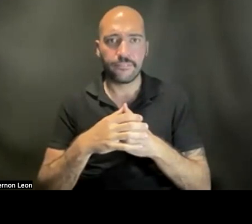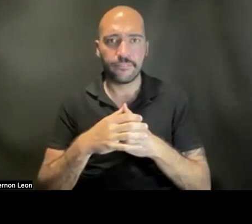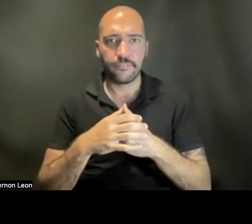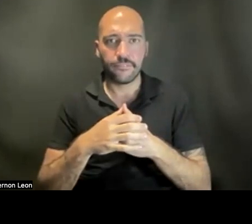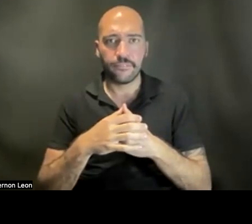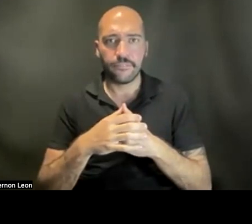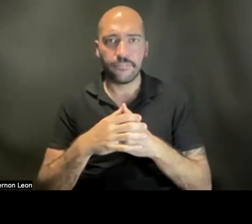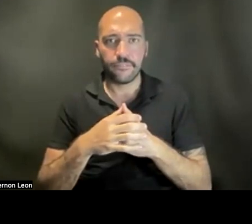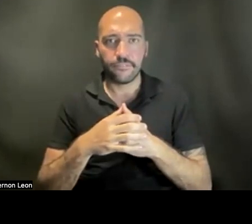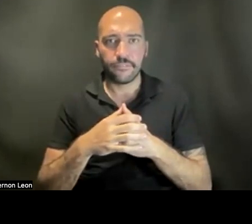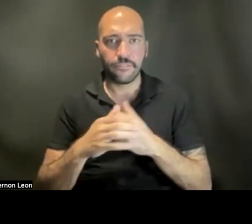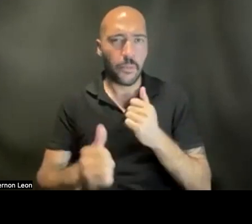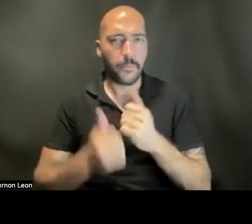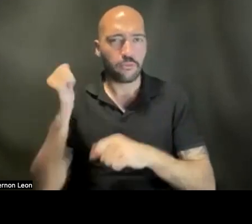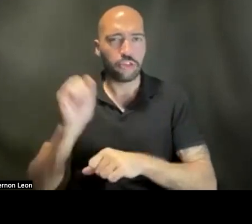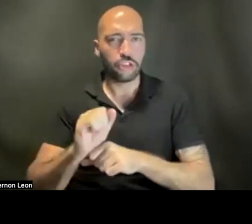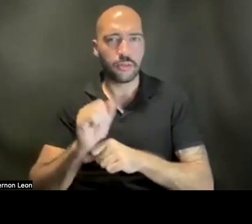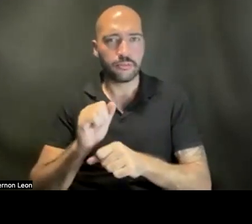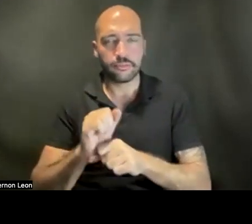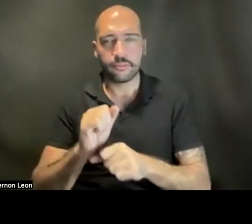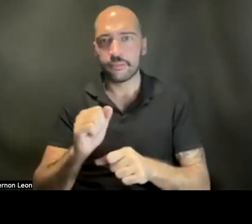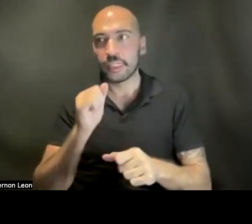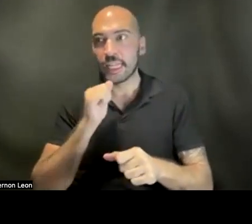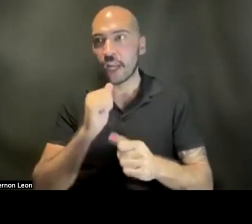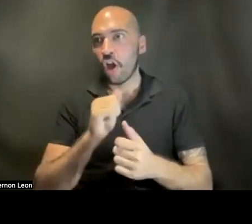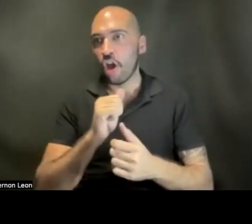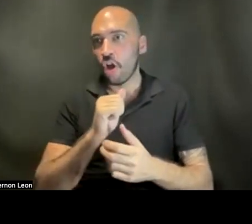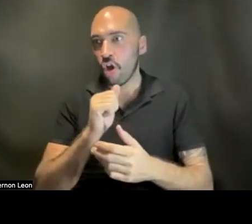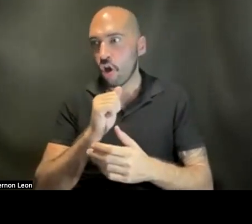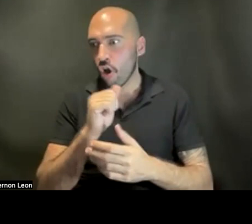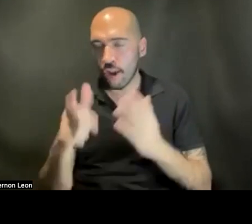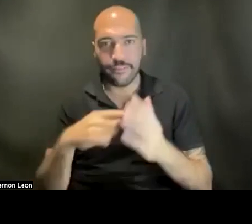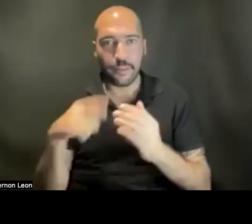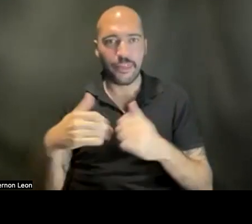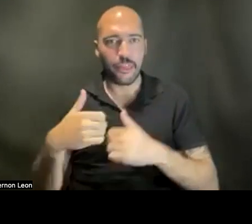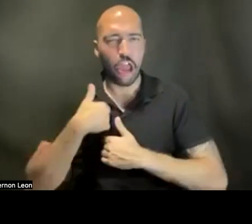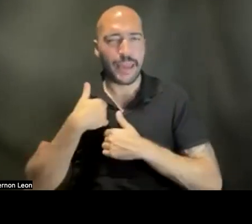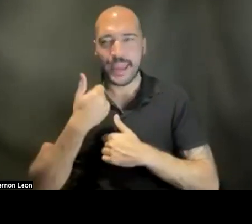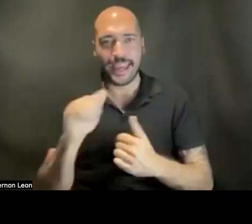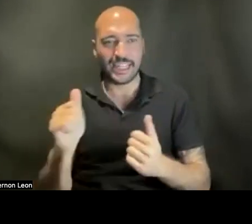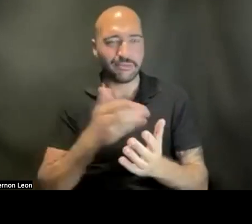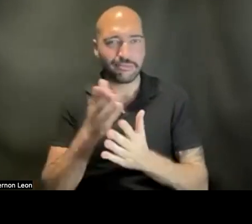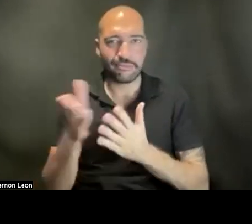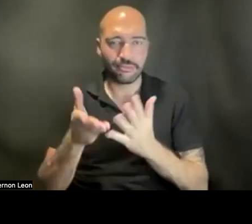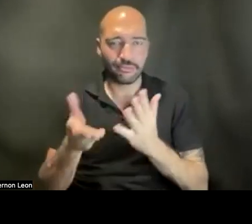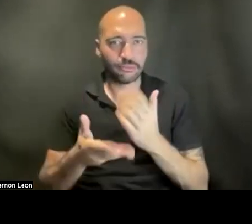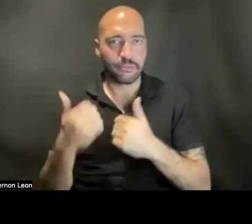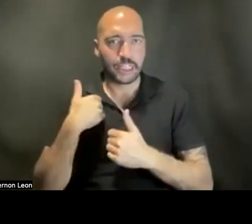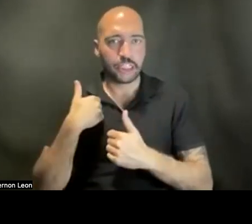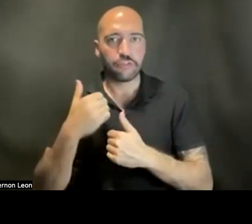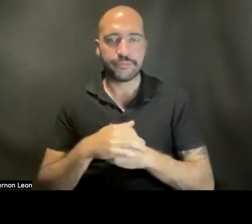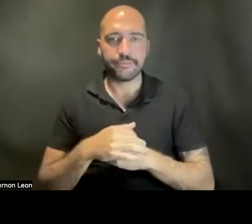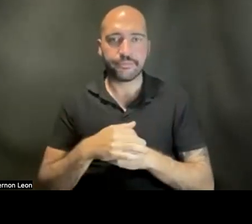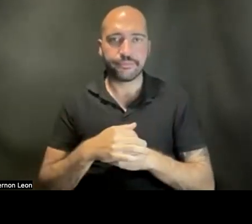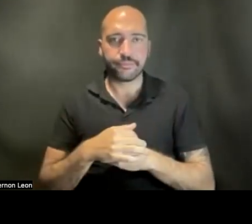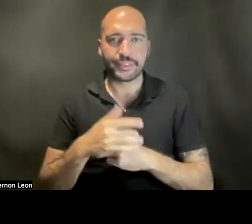for most jobs, obviously not all of them, in the Army, in any branch, there is